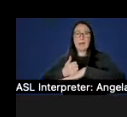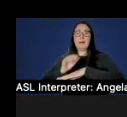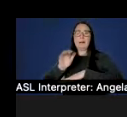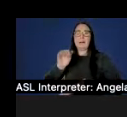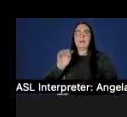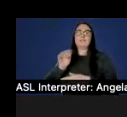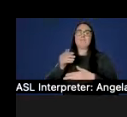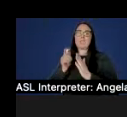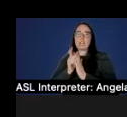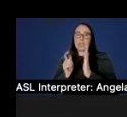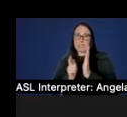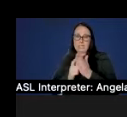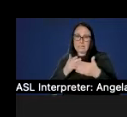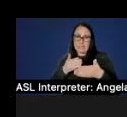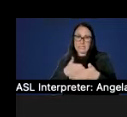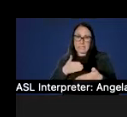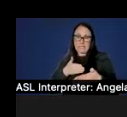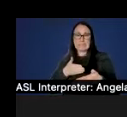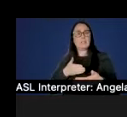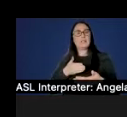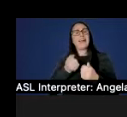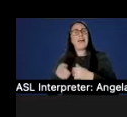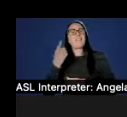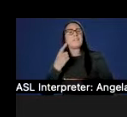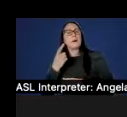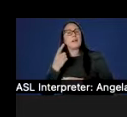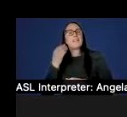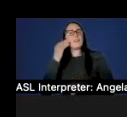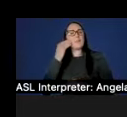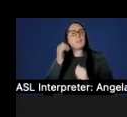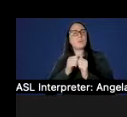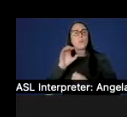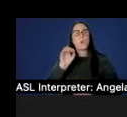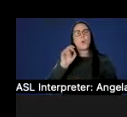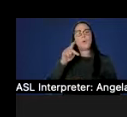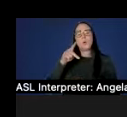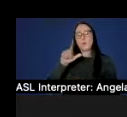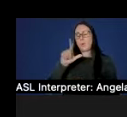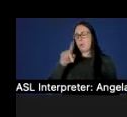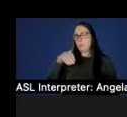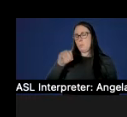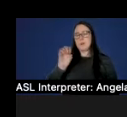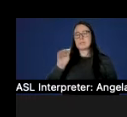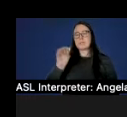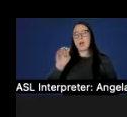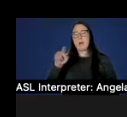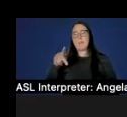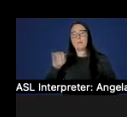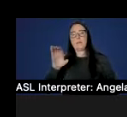apologize. I just want to revisit. Is everybody familiar with the colposcopic image or the types of photographs that might be